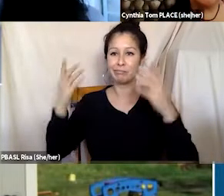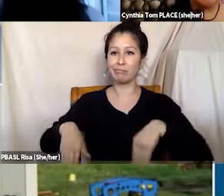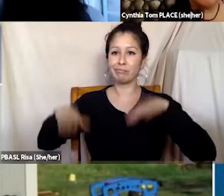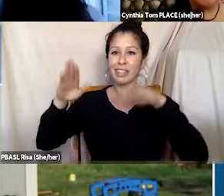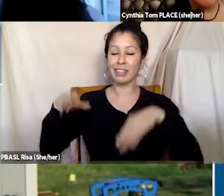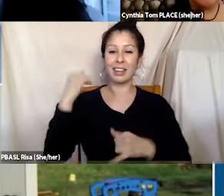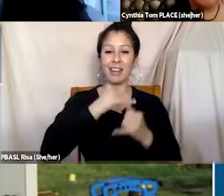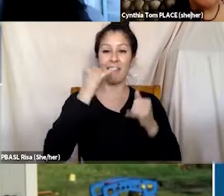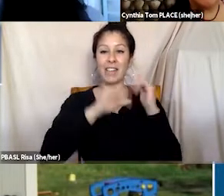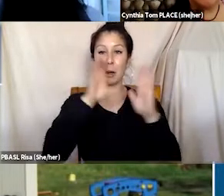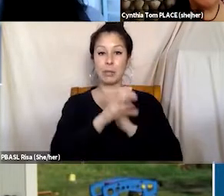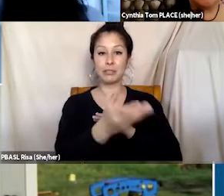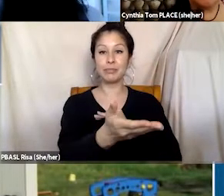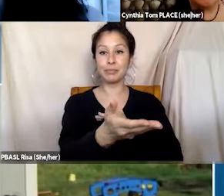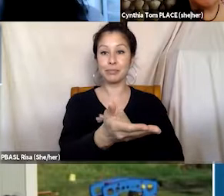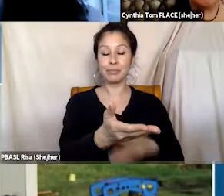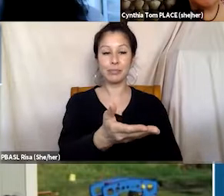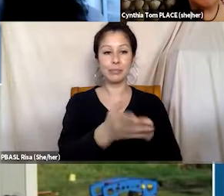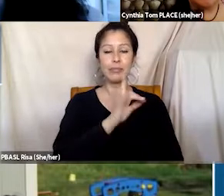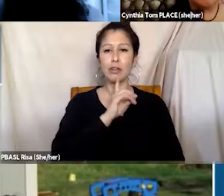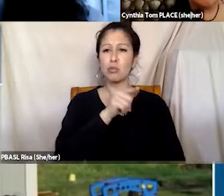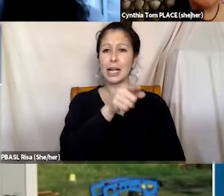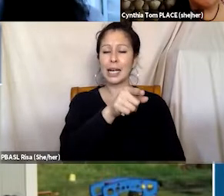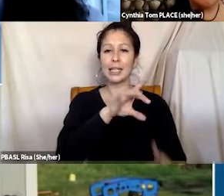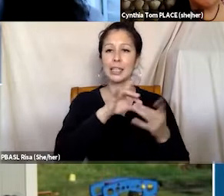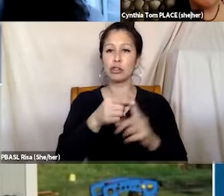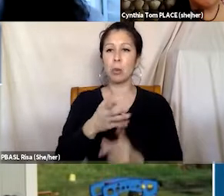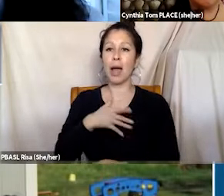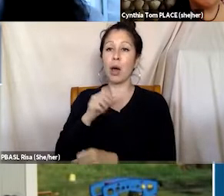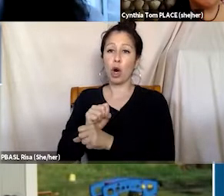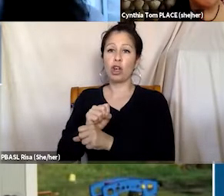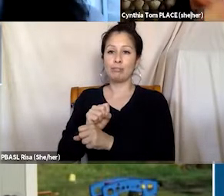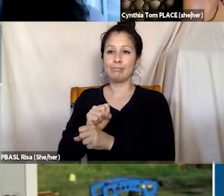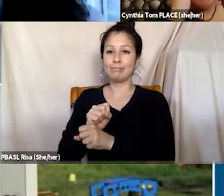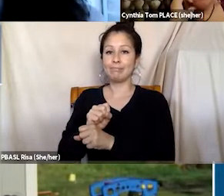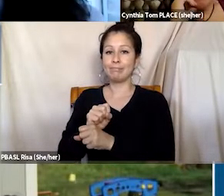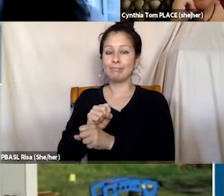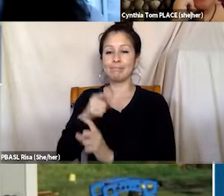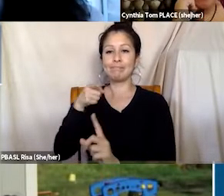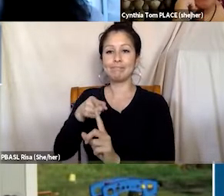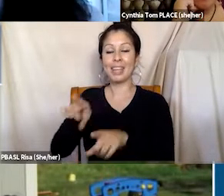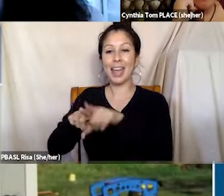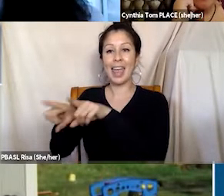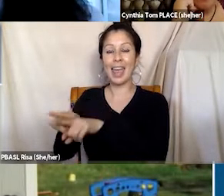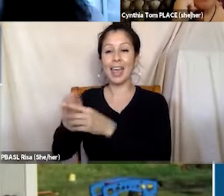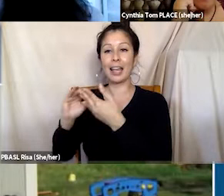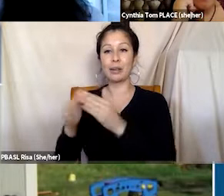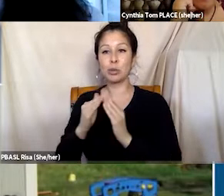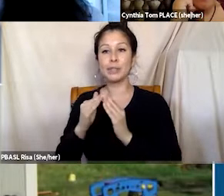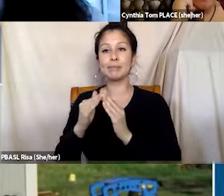The final image really pertains to my work as a